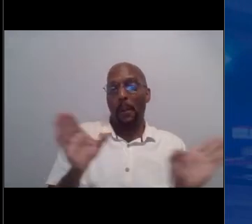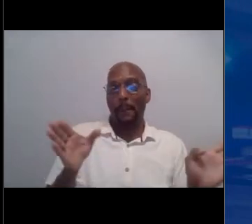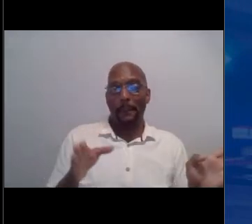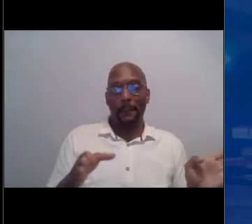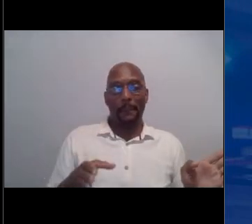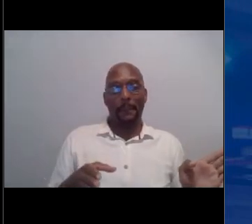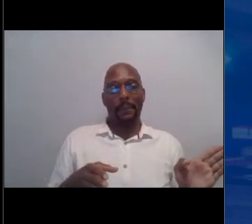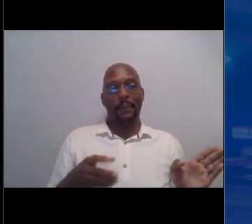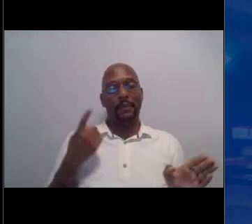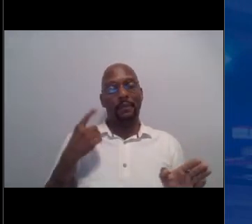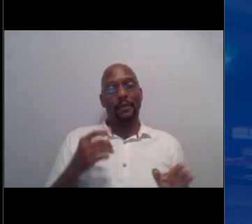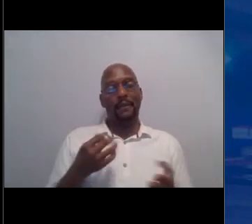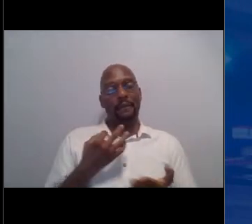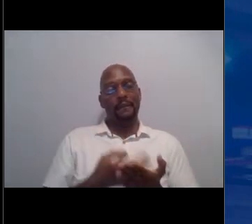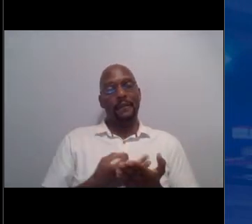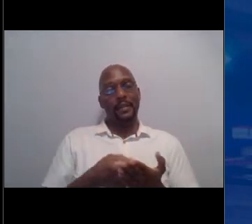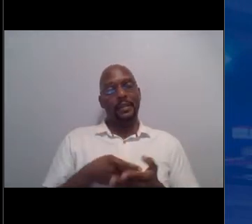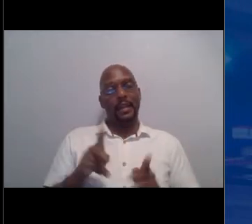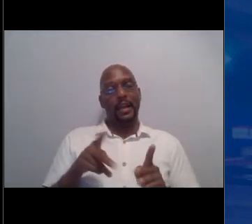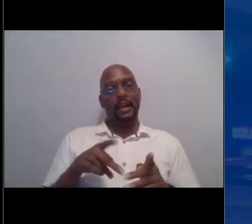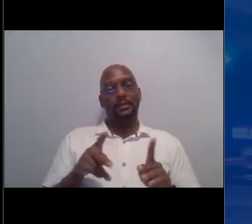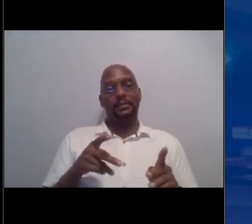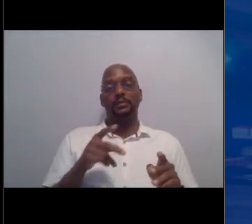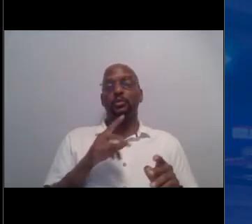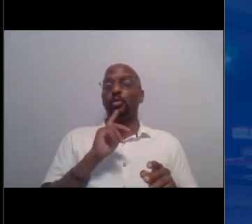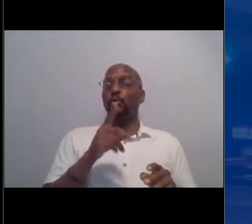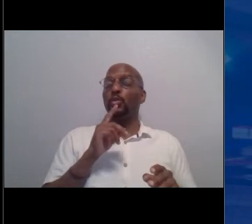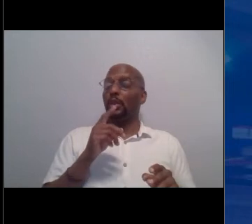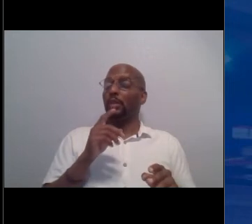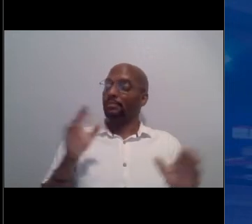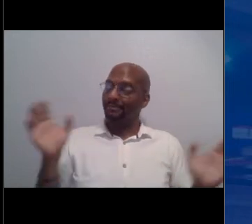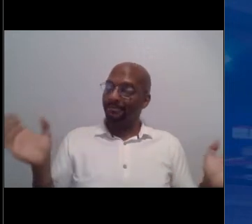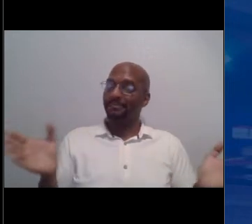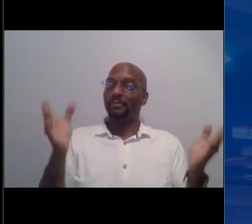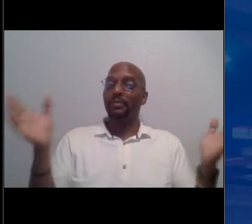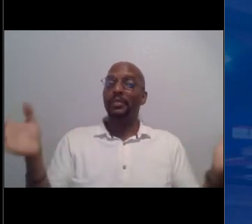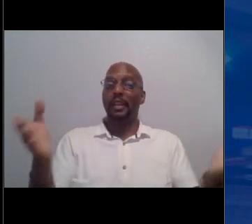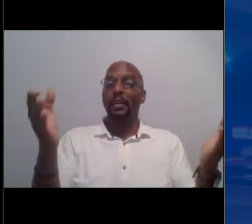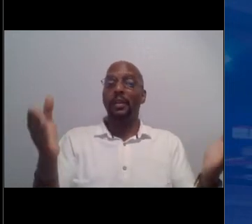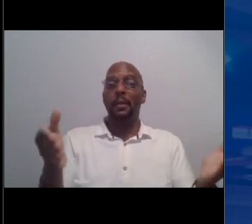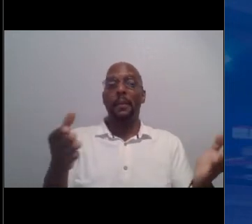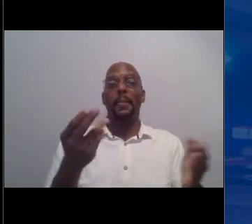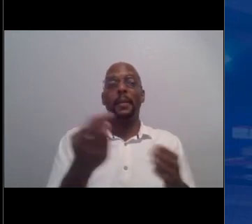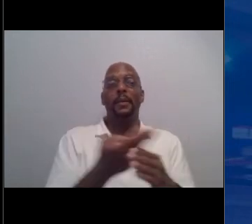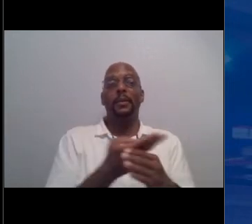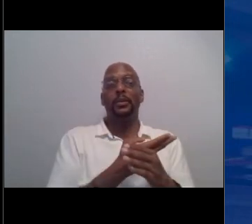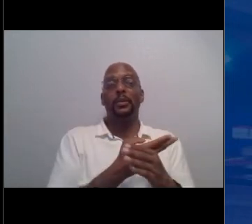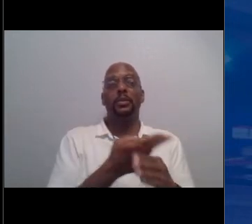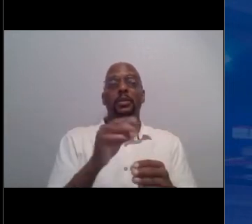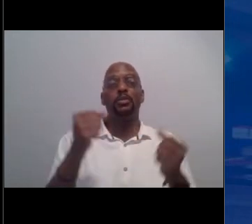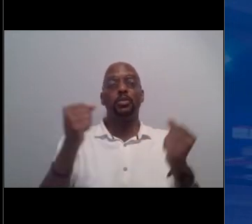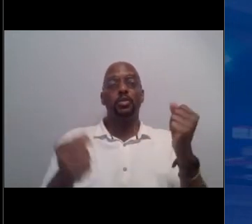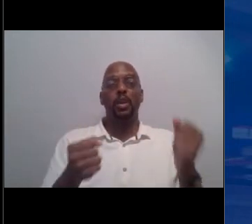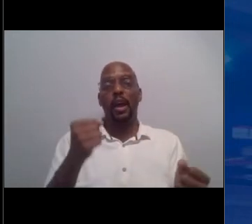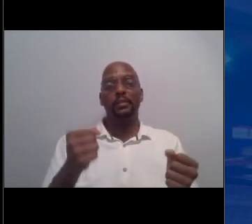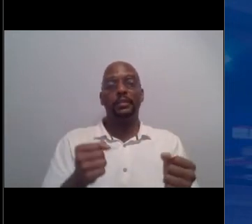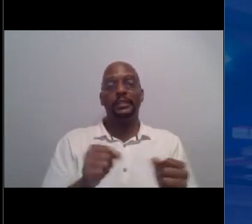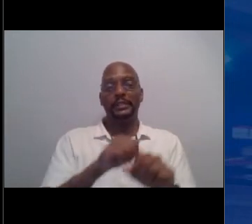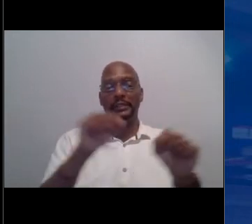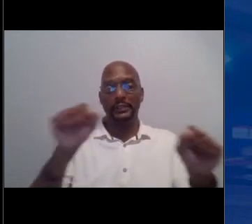funding opportunity to really promote the use of these advanced driver assistance